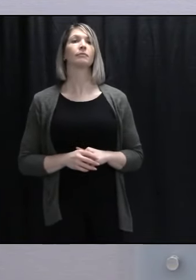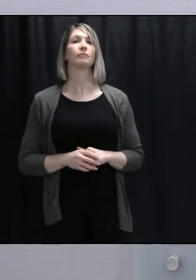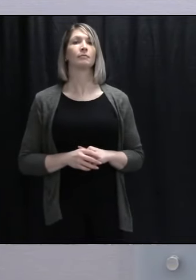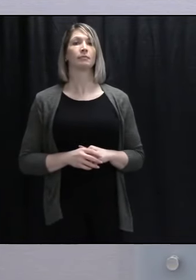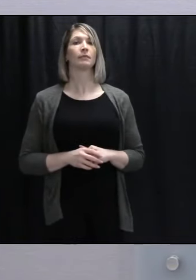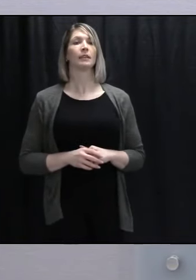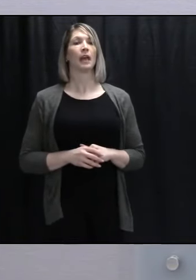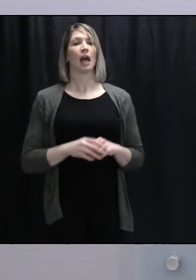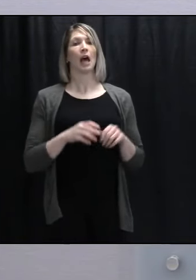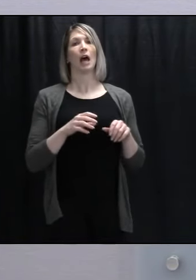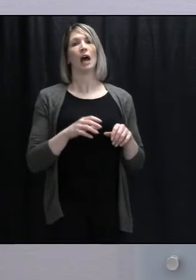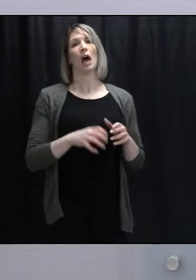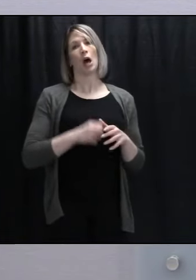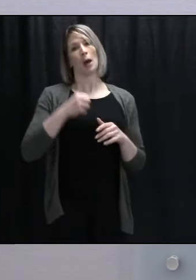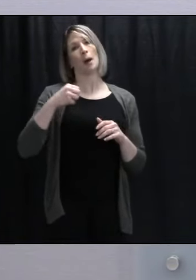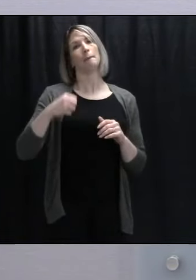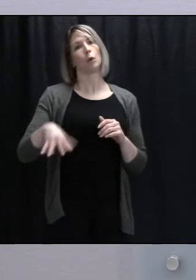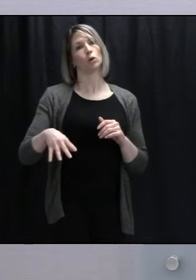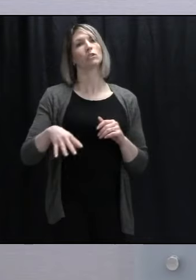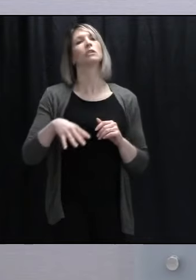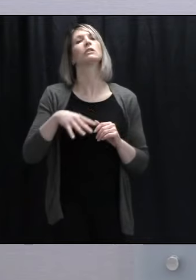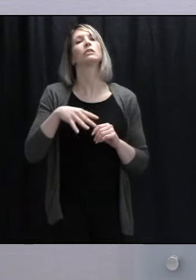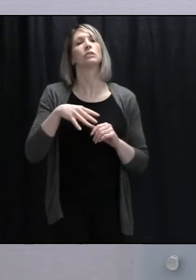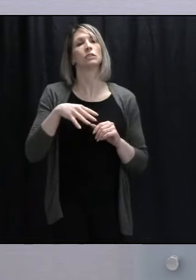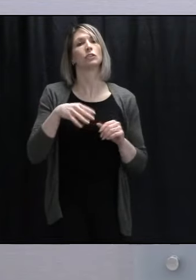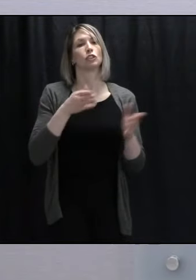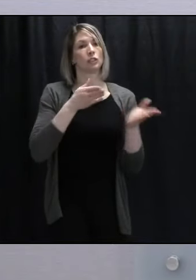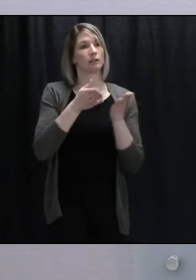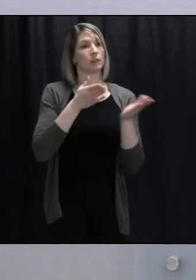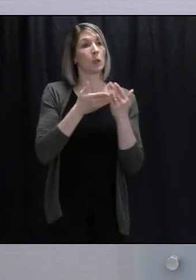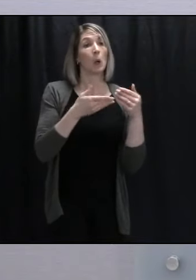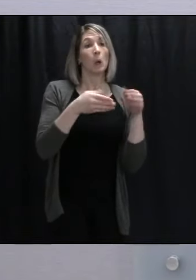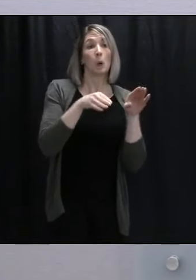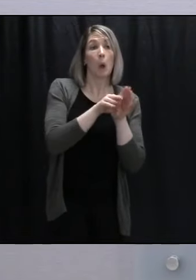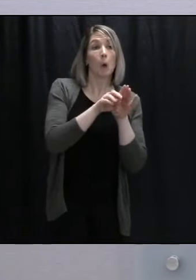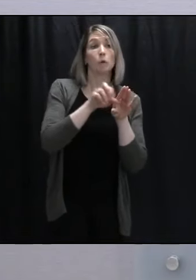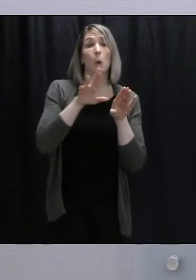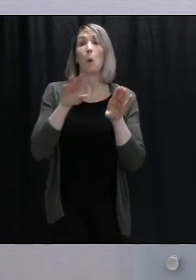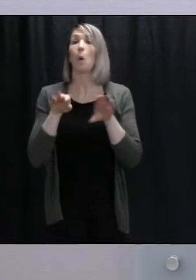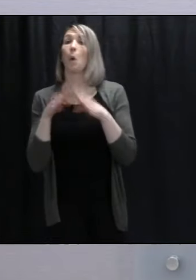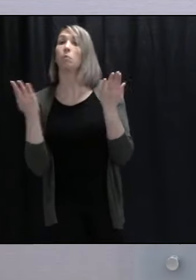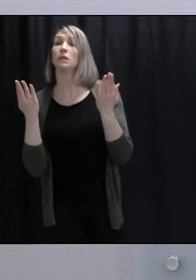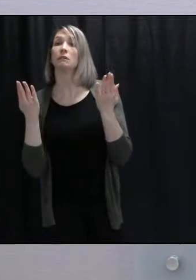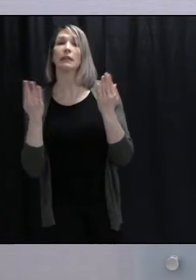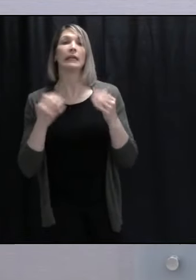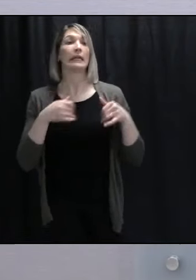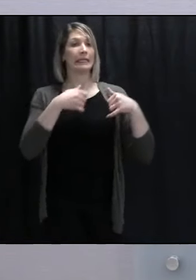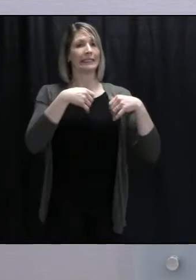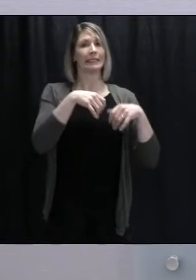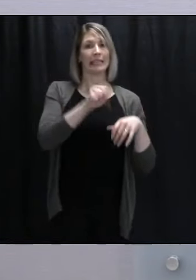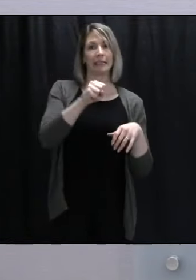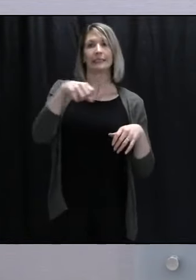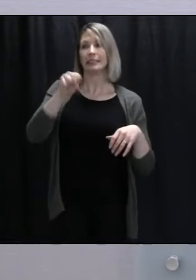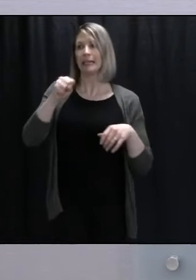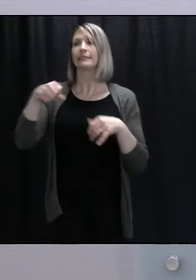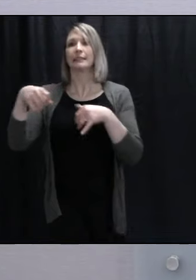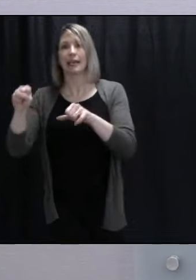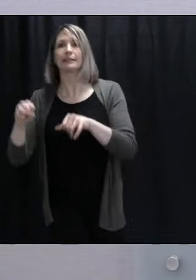during COVID-19 deemed essential, and are they still going ahead at this time? Yes and yes. Thank